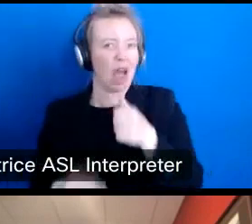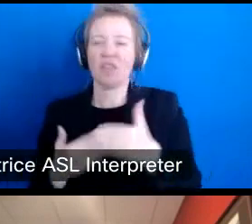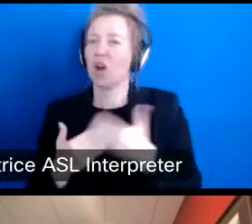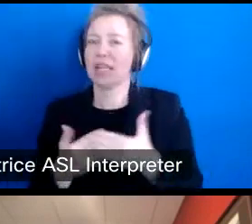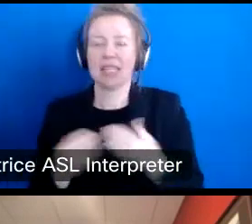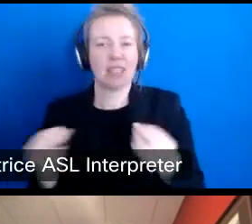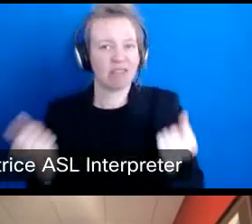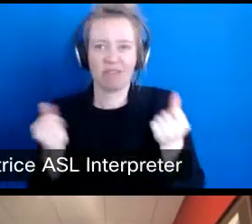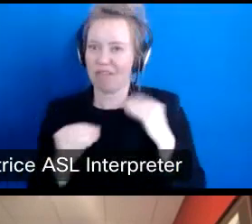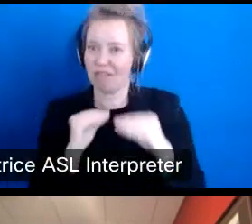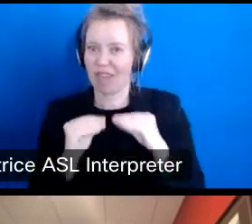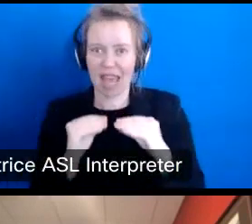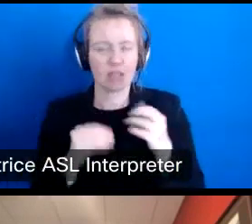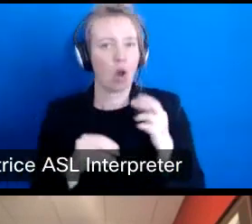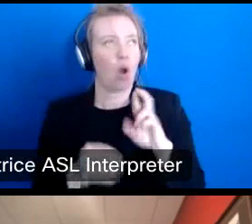sometimes super